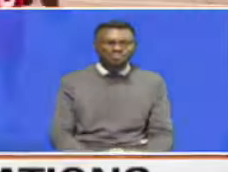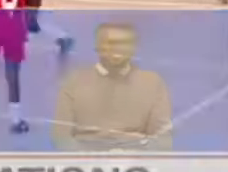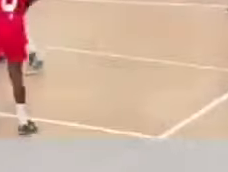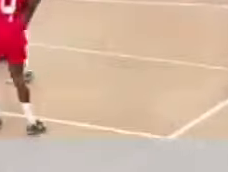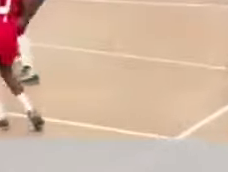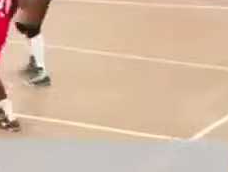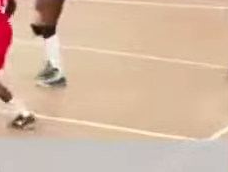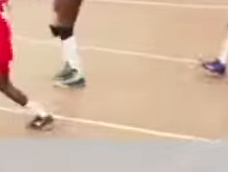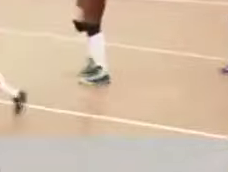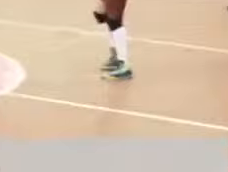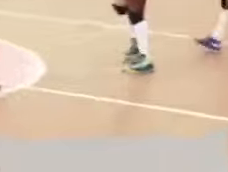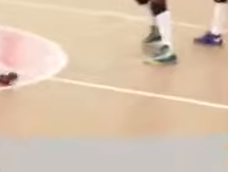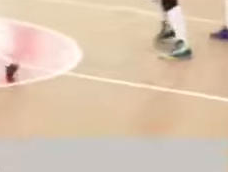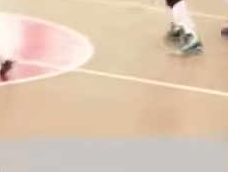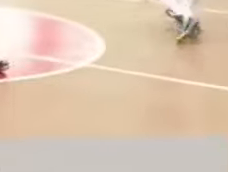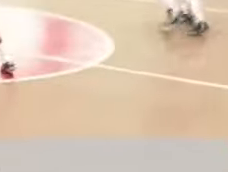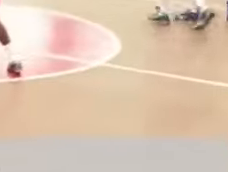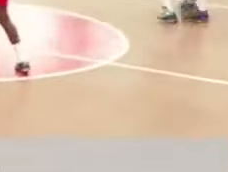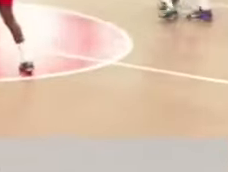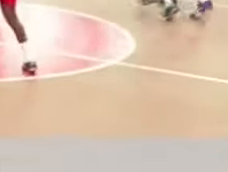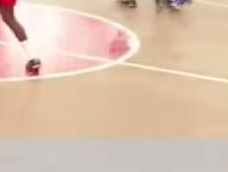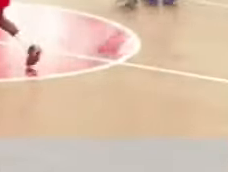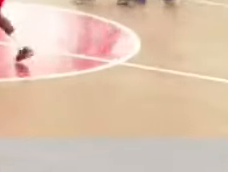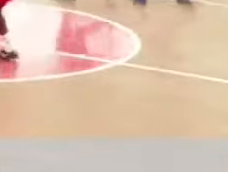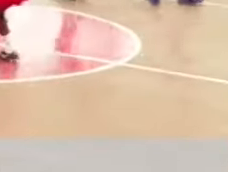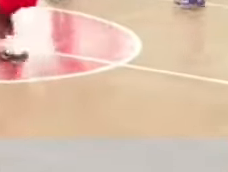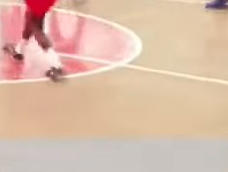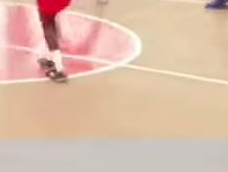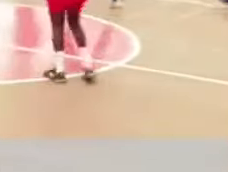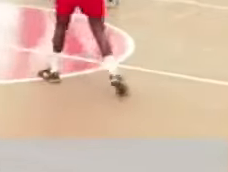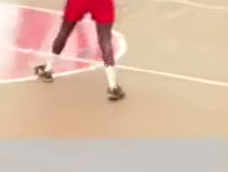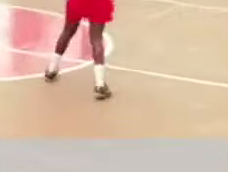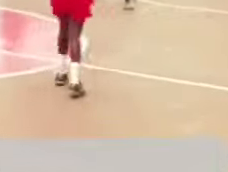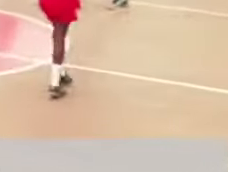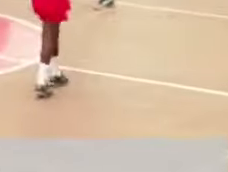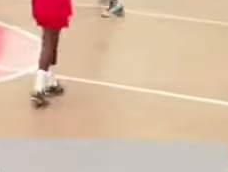Ahead in sports, plans to ensure the national men's